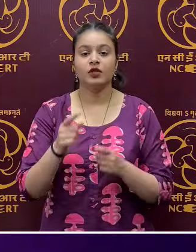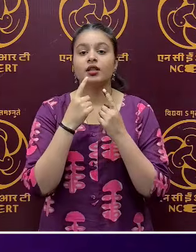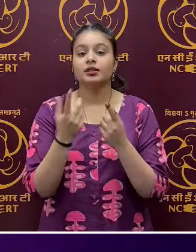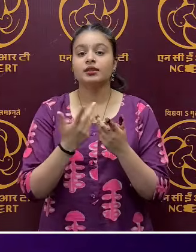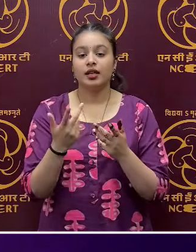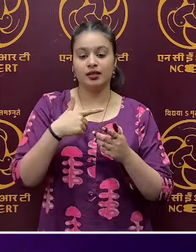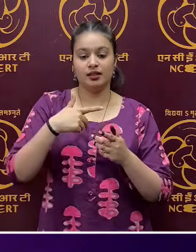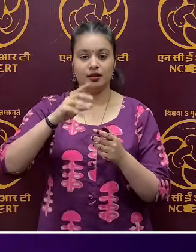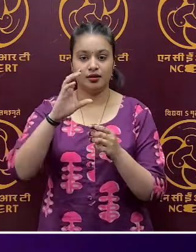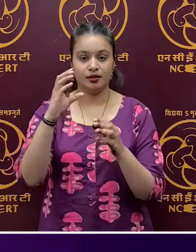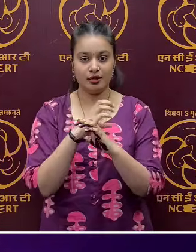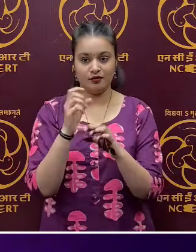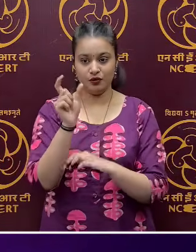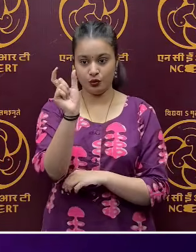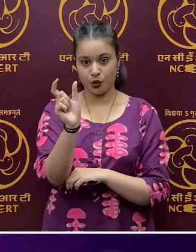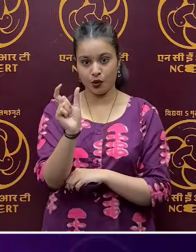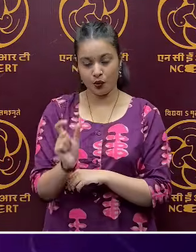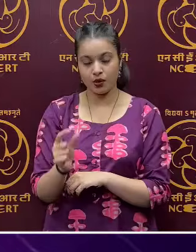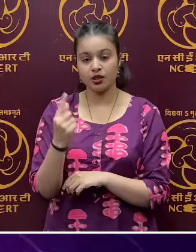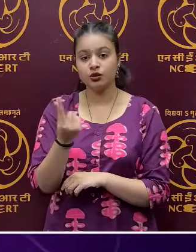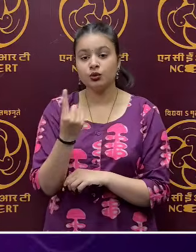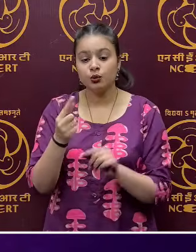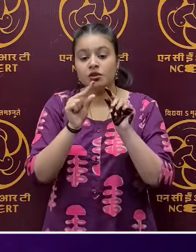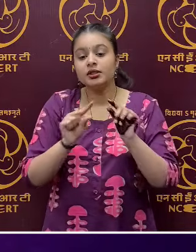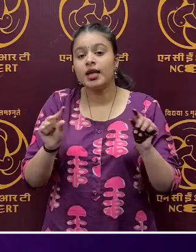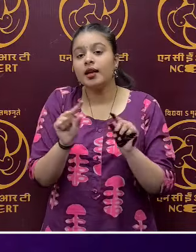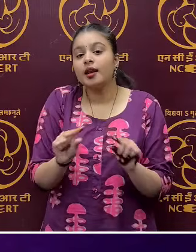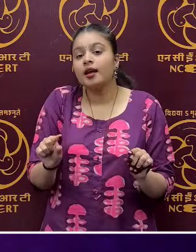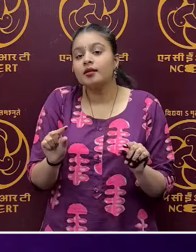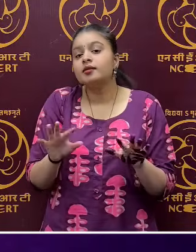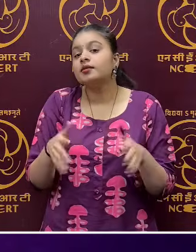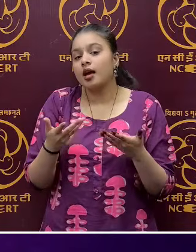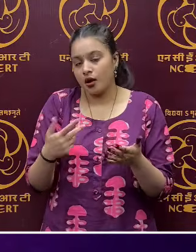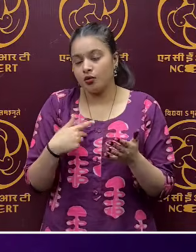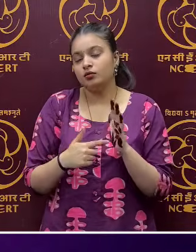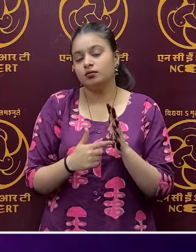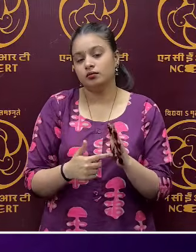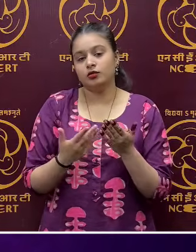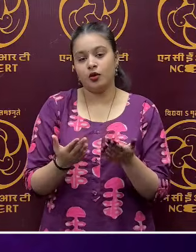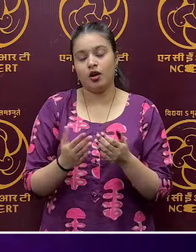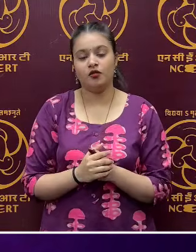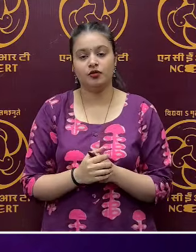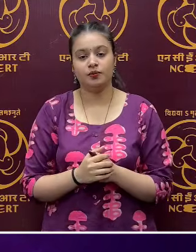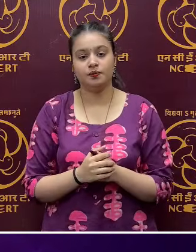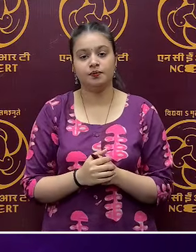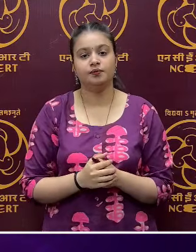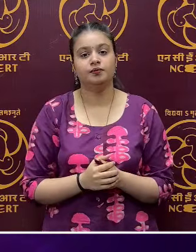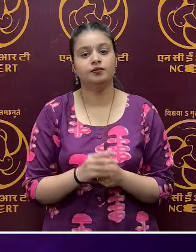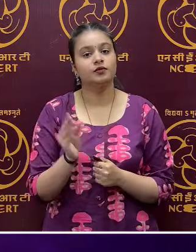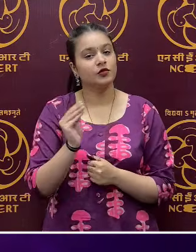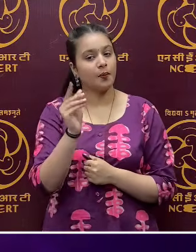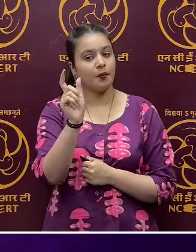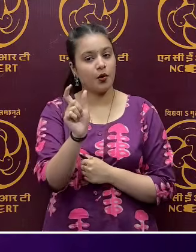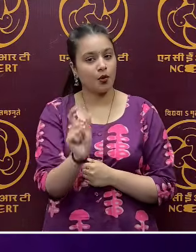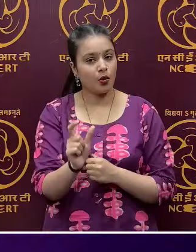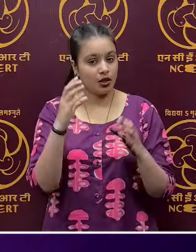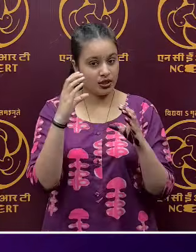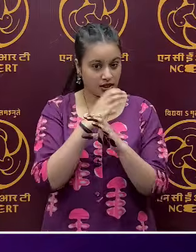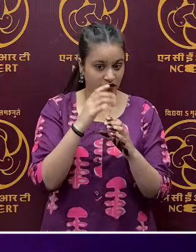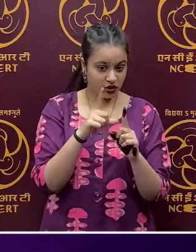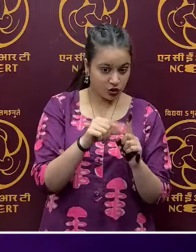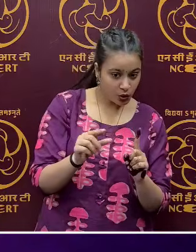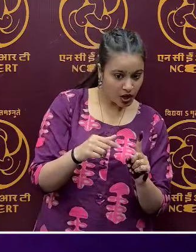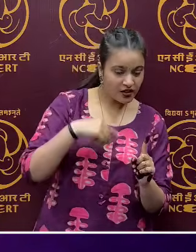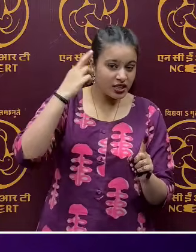identify confused word usage in sentence. So like I said, some words confuse us because